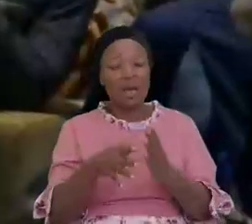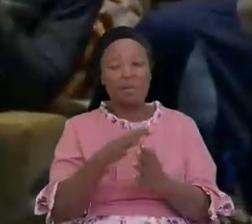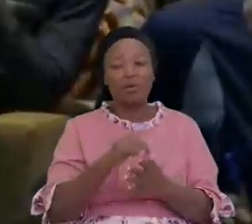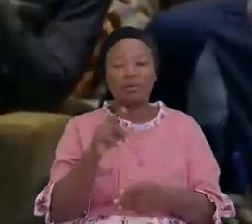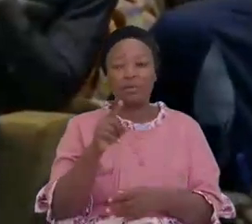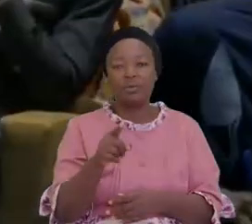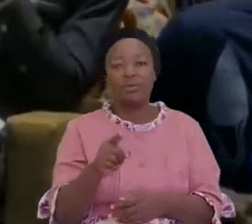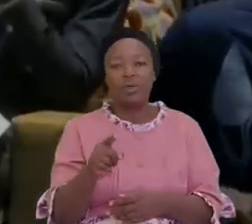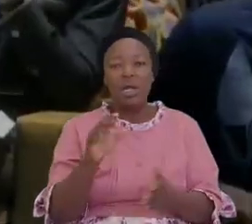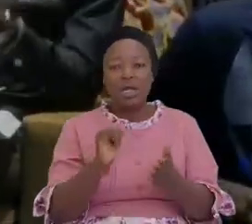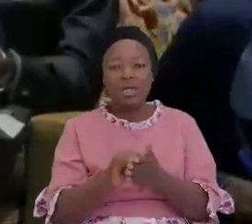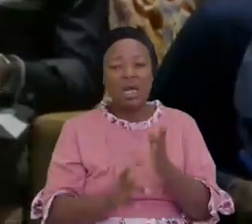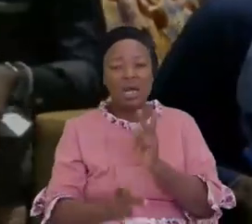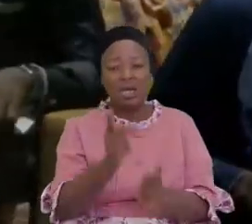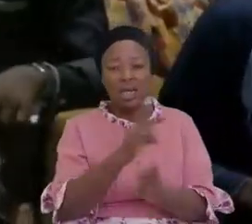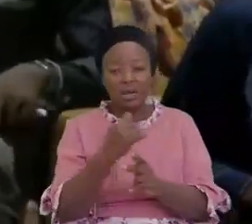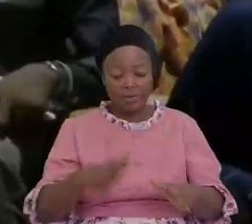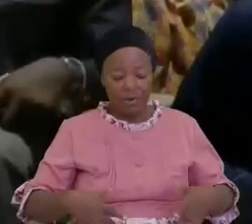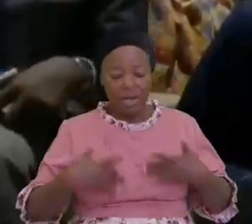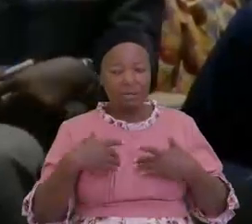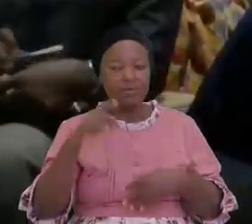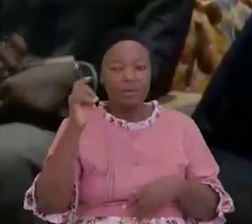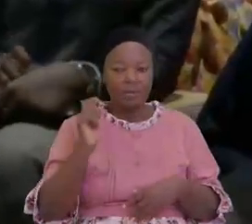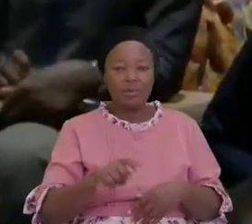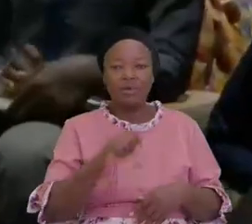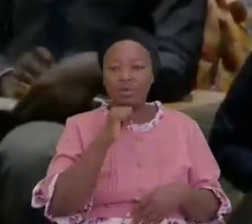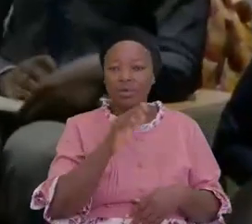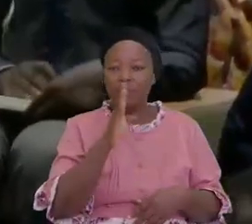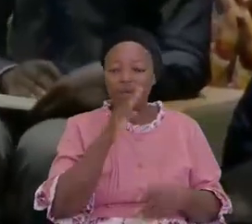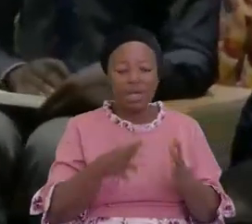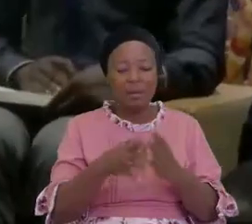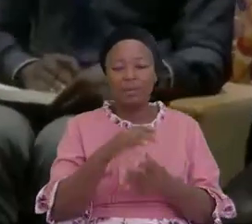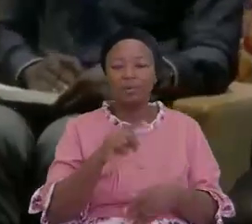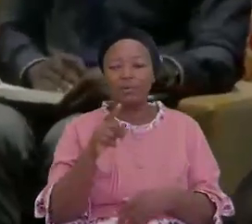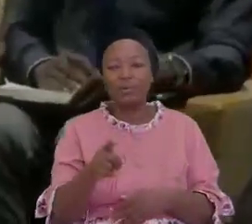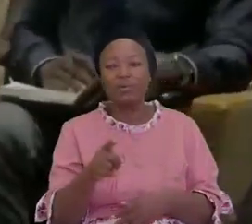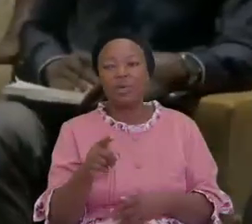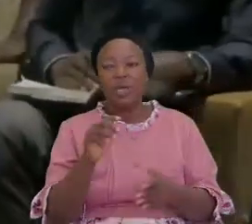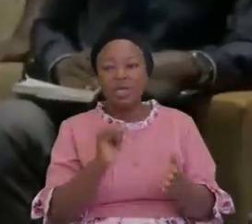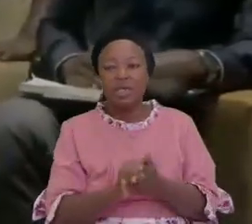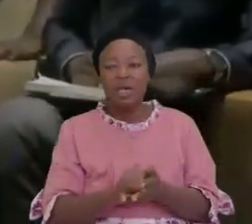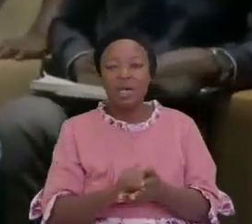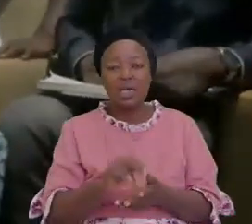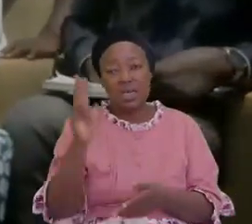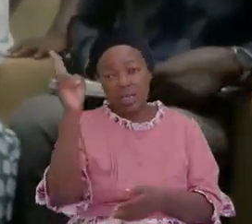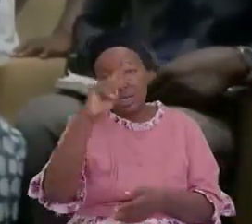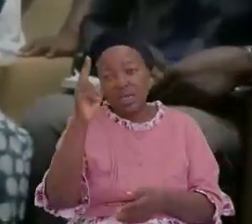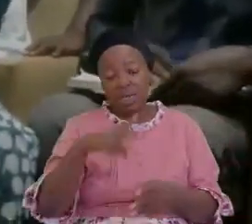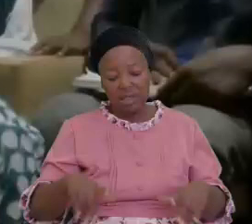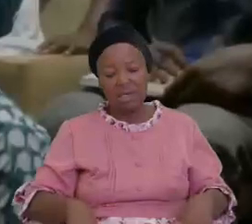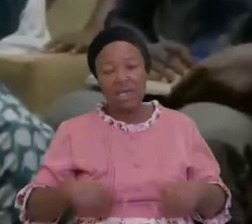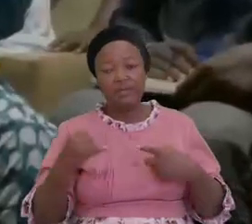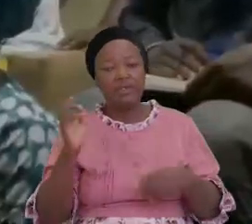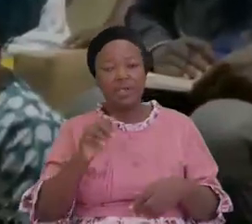That lifestyle shall not be so among you. That careless living shall not be so among